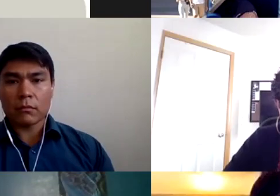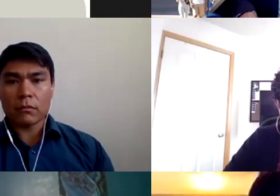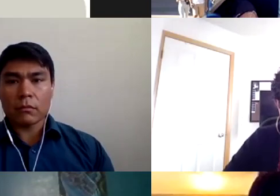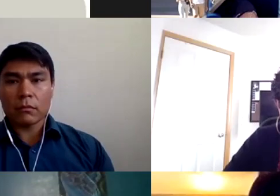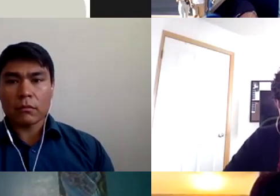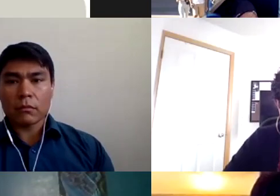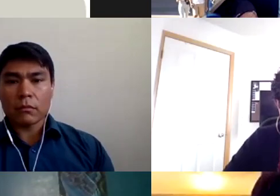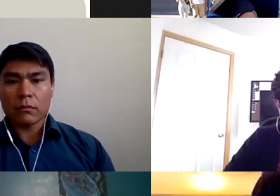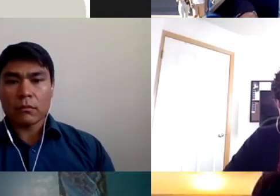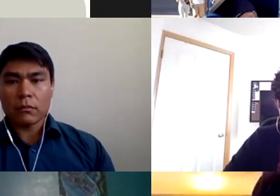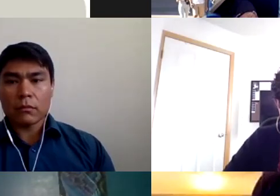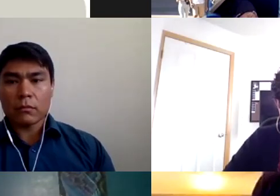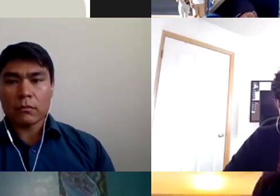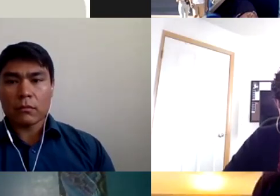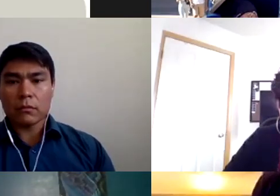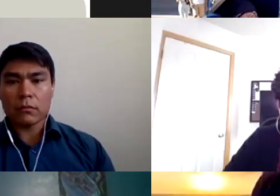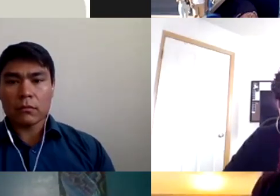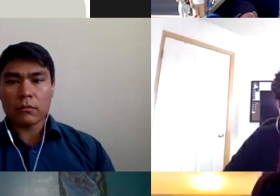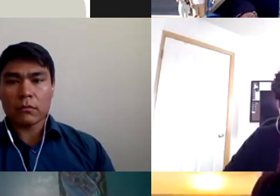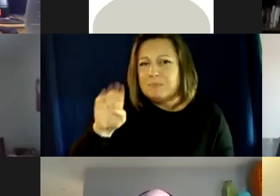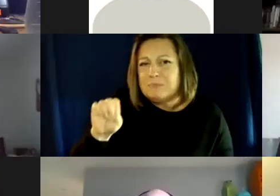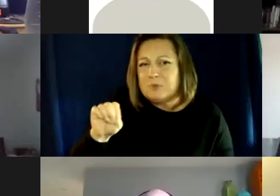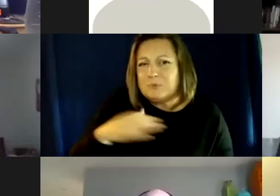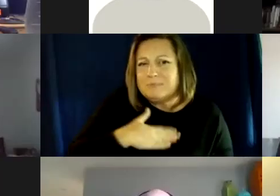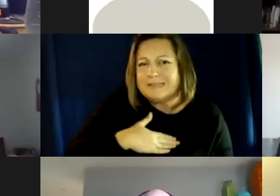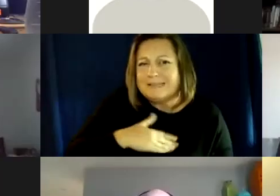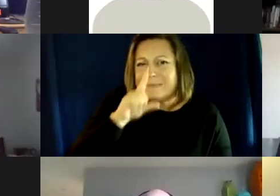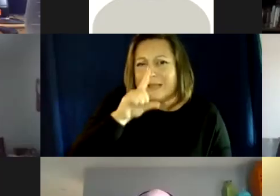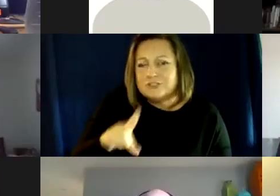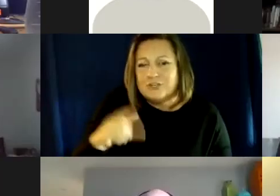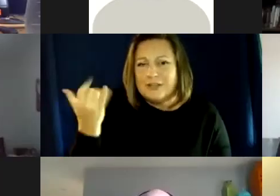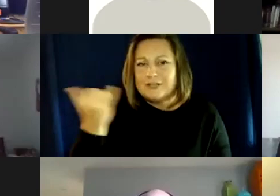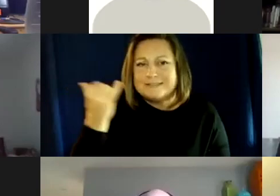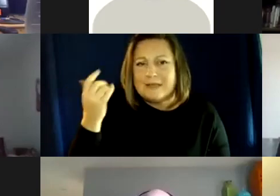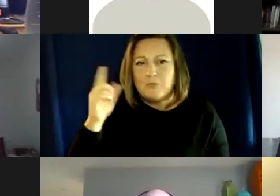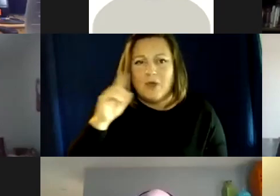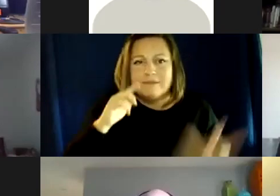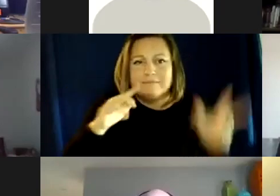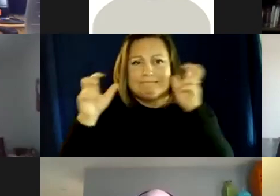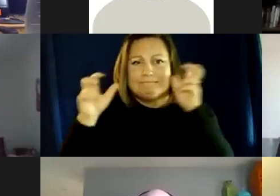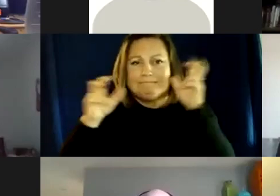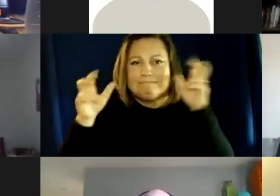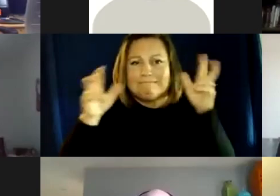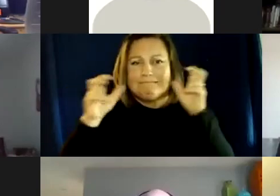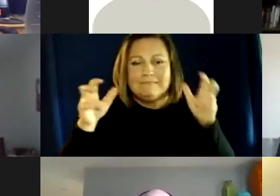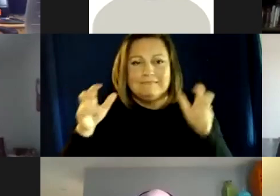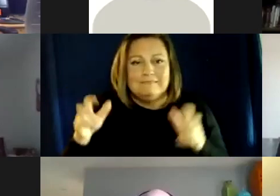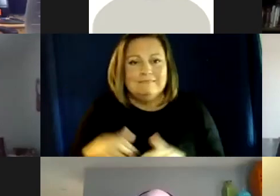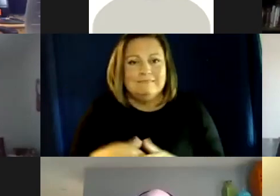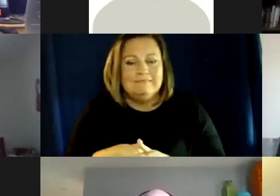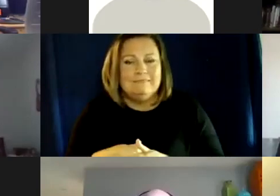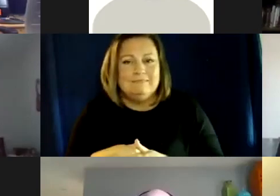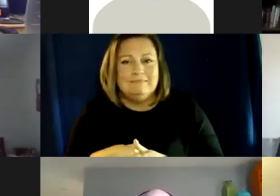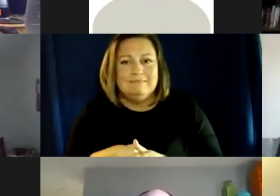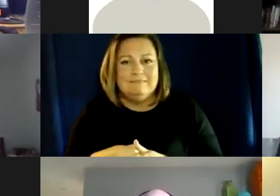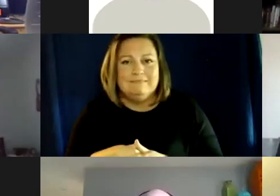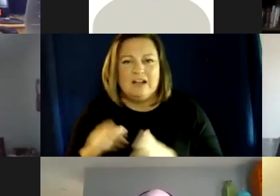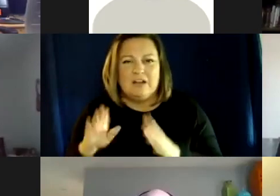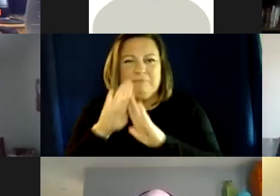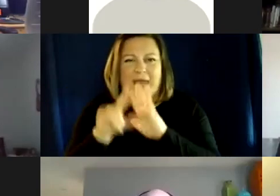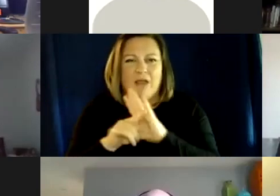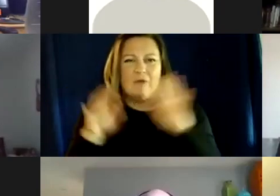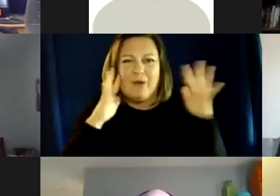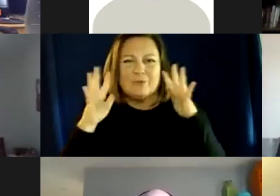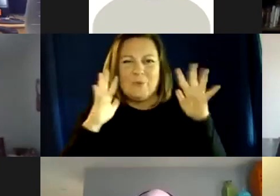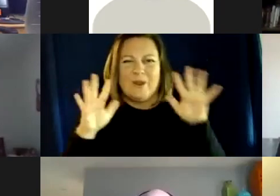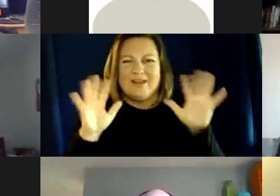check the mute button, please, everyone? Enjoy life to wrap up one goal. So I